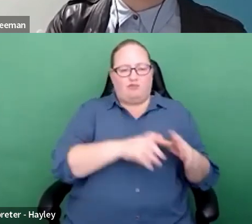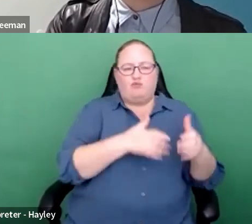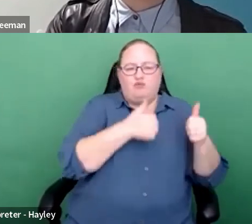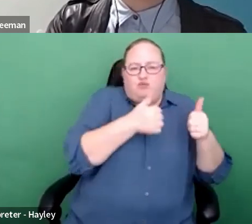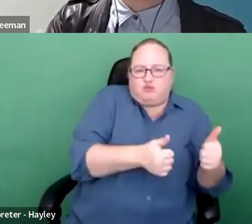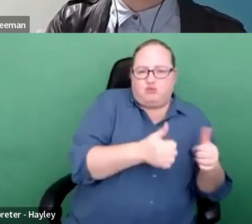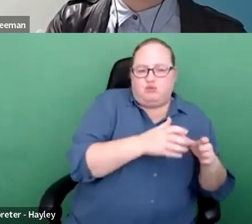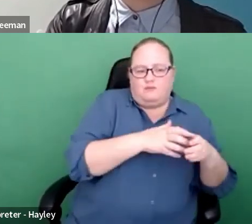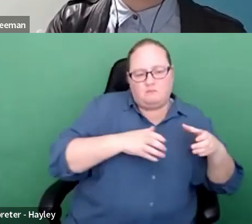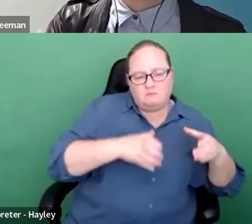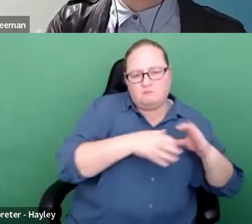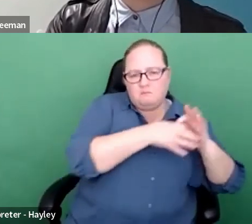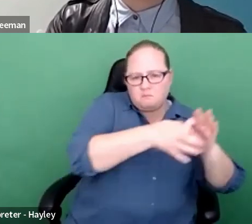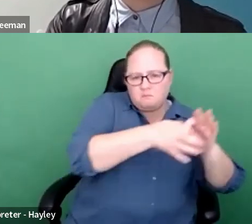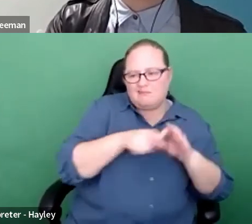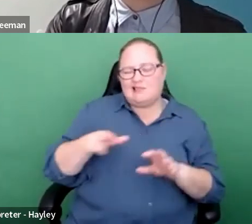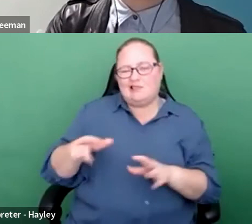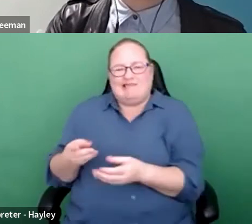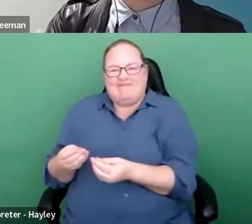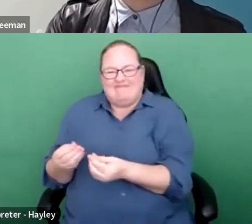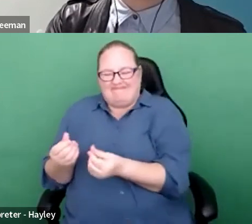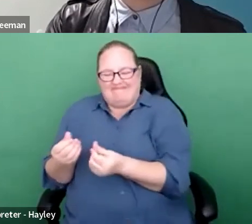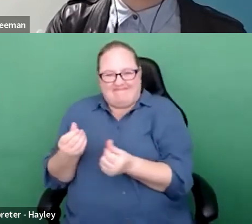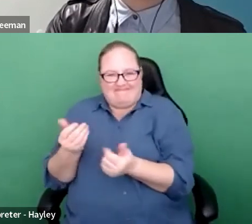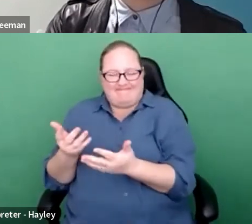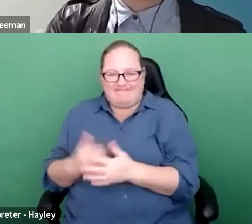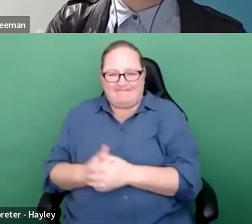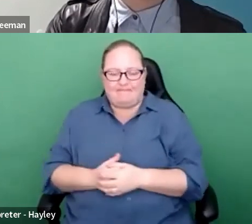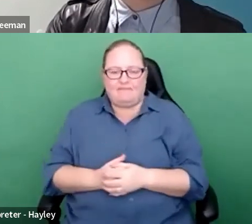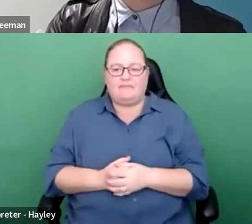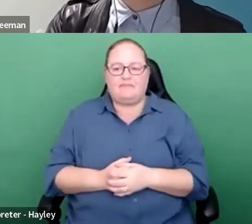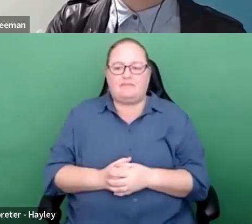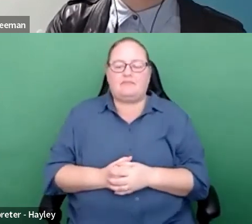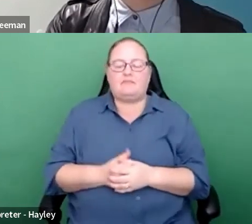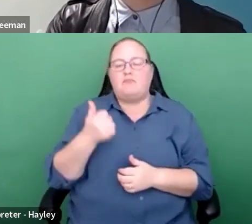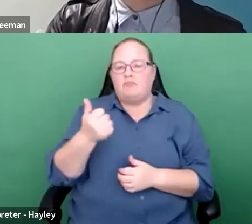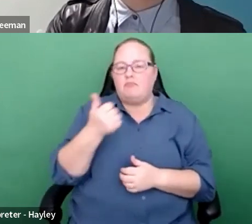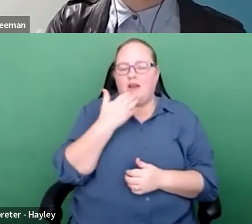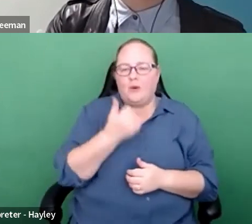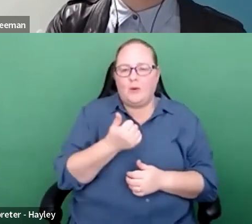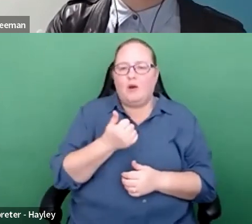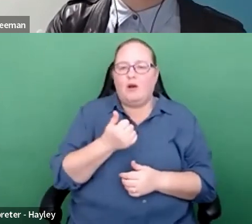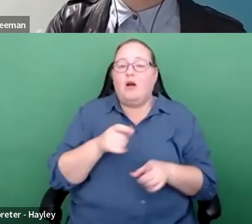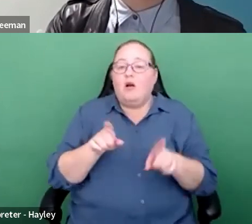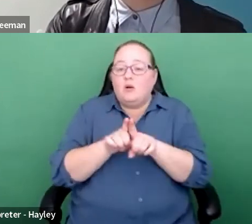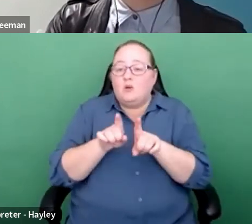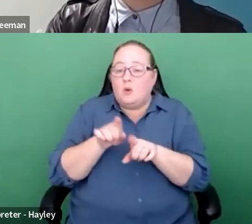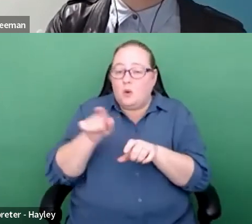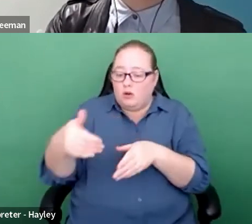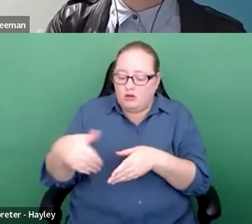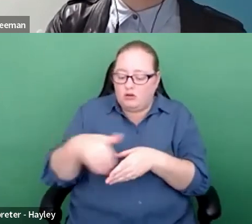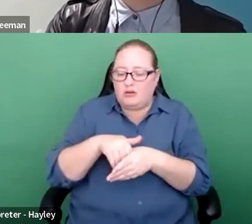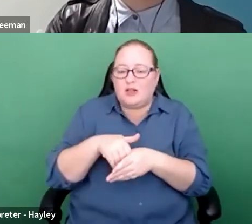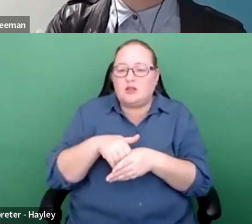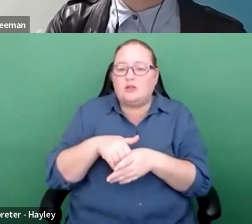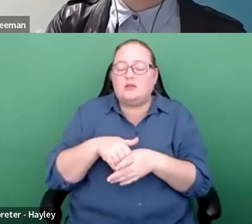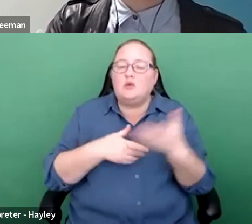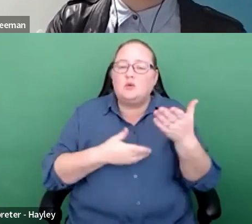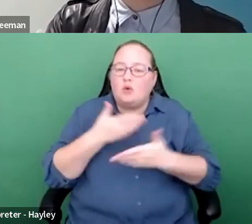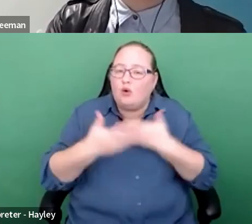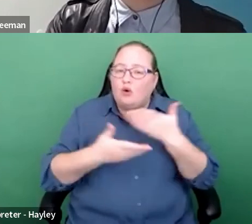Wonderful, thanks. Yeah, and I'm really aware also that you've been working with storytelling too, right? In your work,